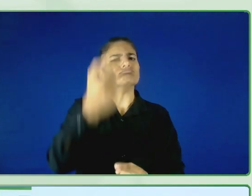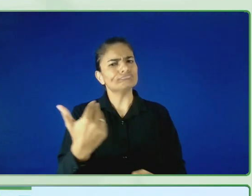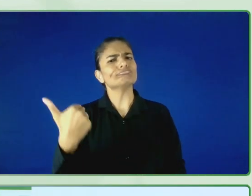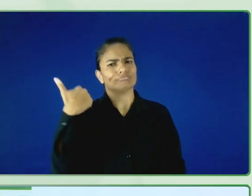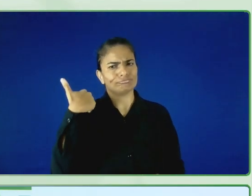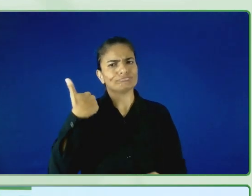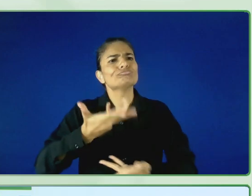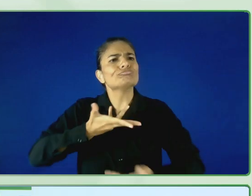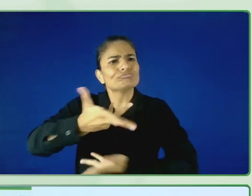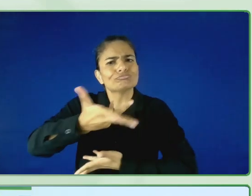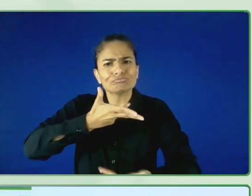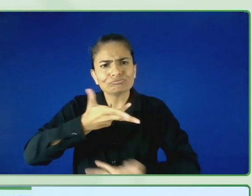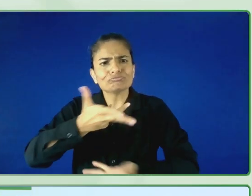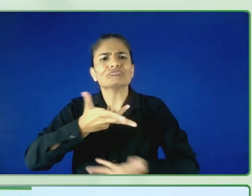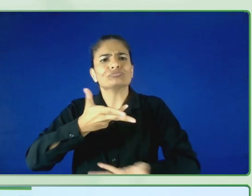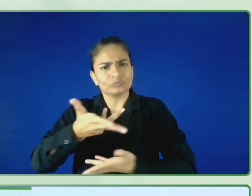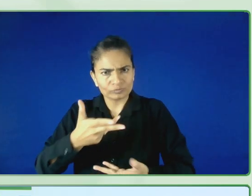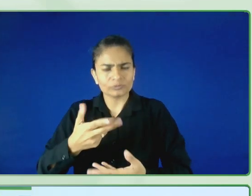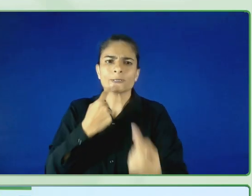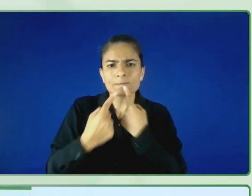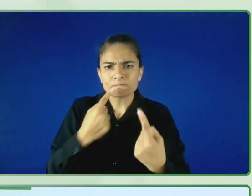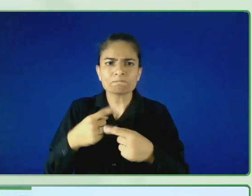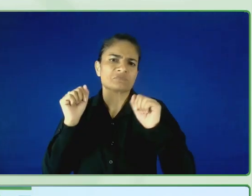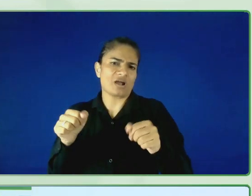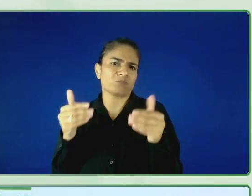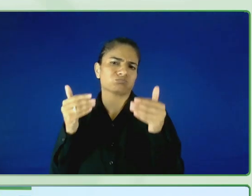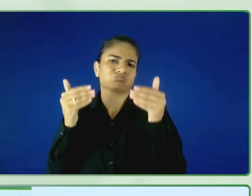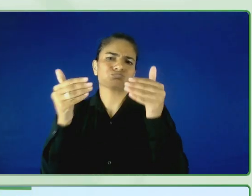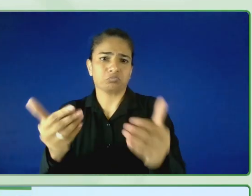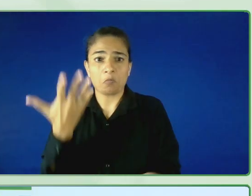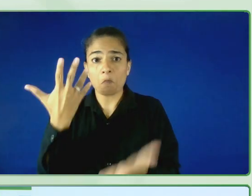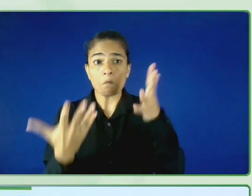replicate this amazing story that we have in your part of the world. Thank you so much.